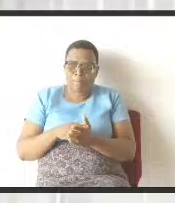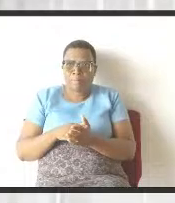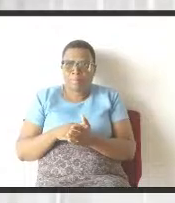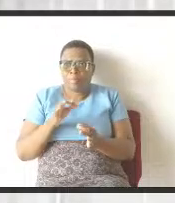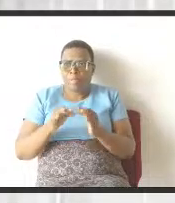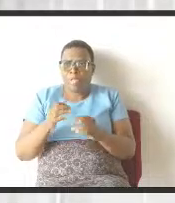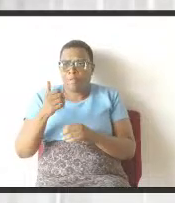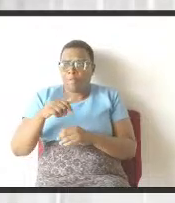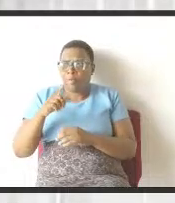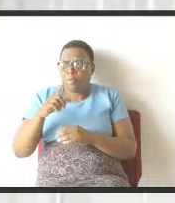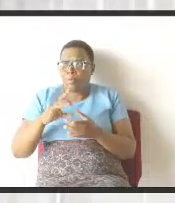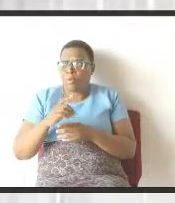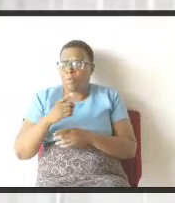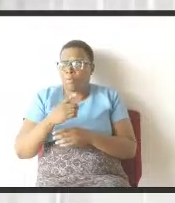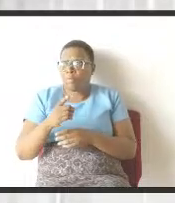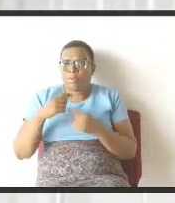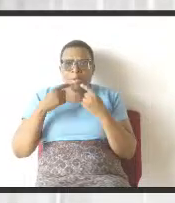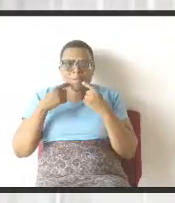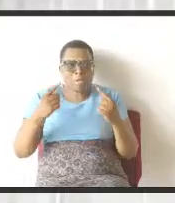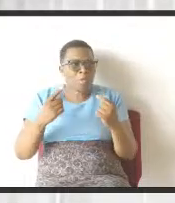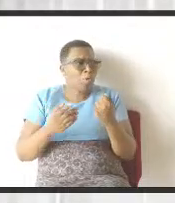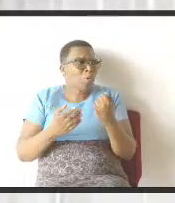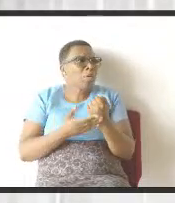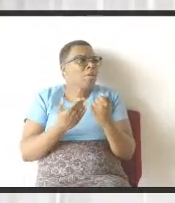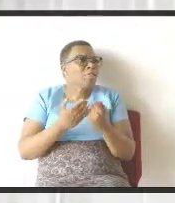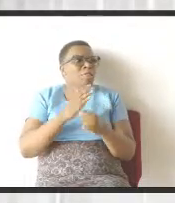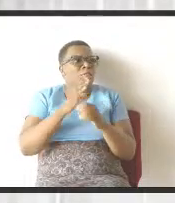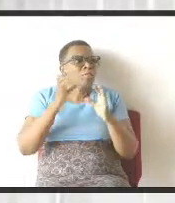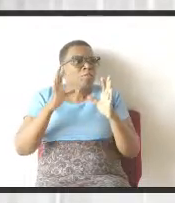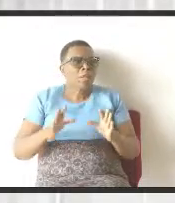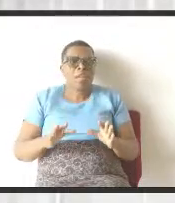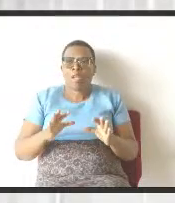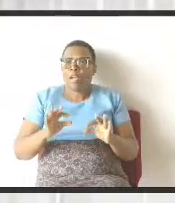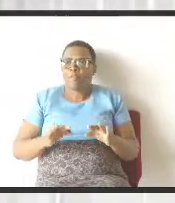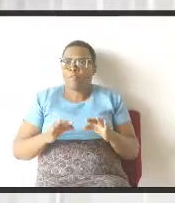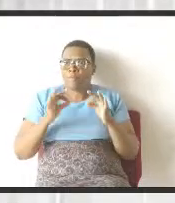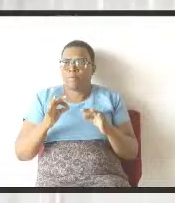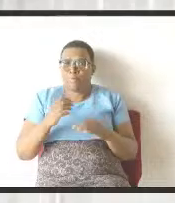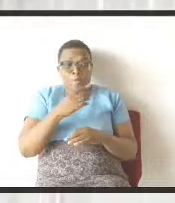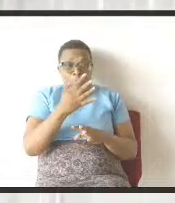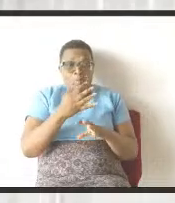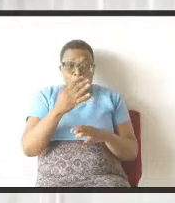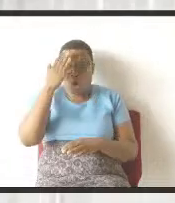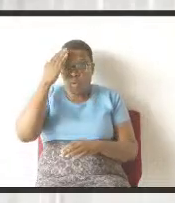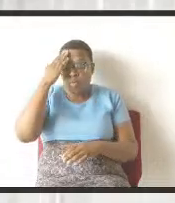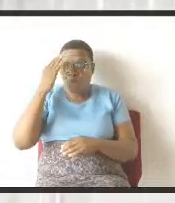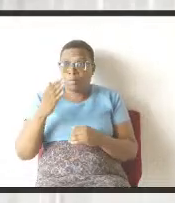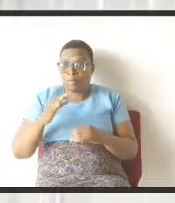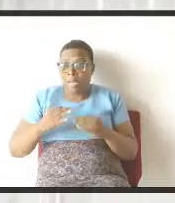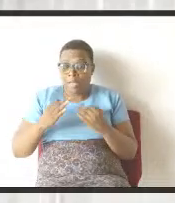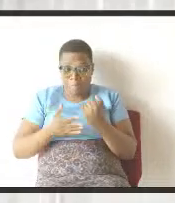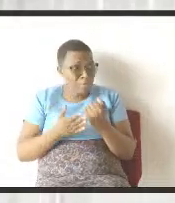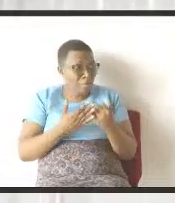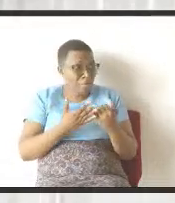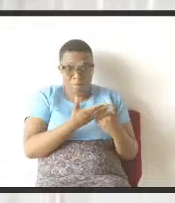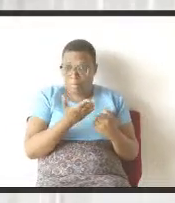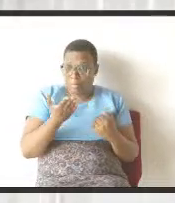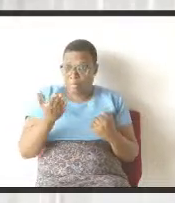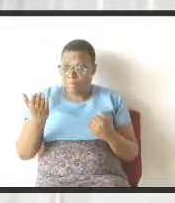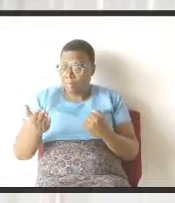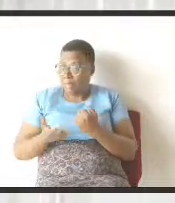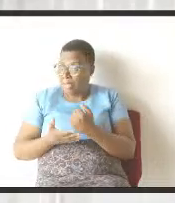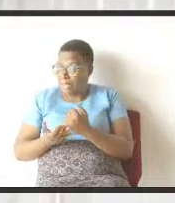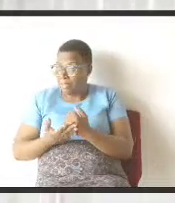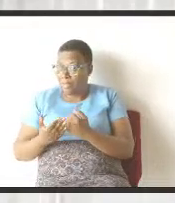you can tell me how easy the Christian life is, I'd like to know about it. Tell me. Give me the